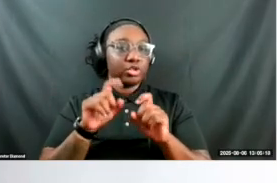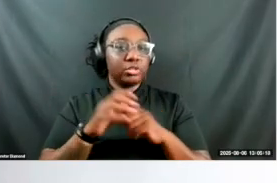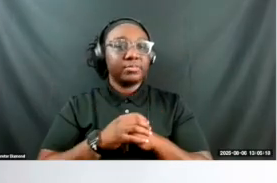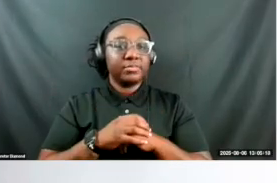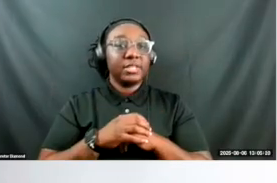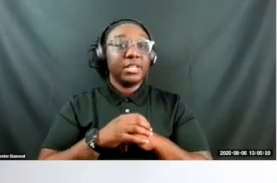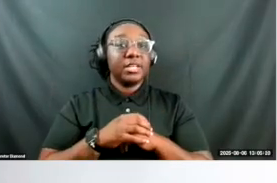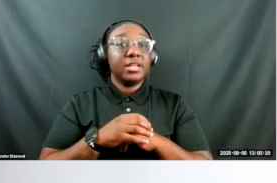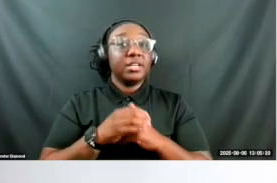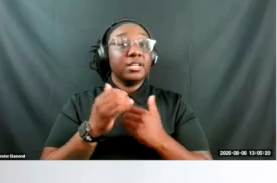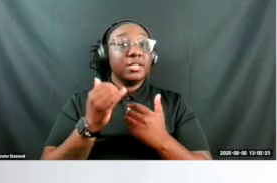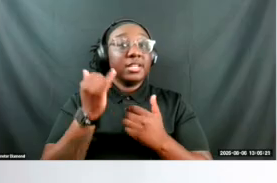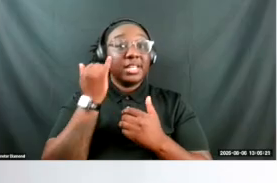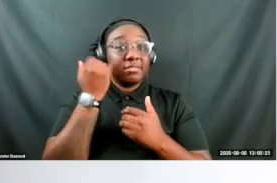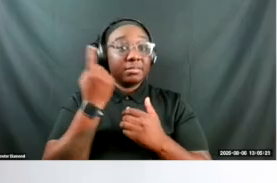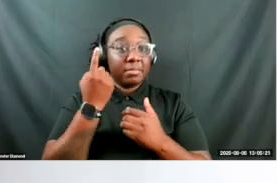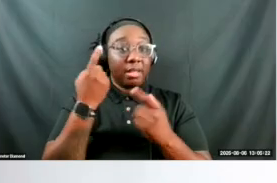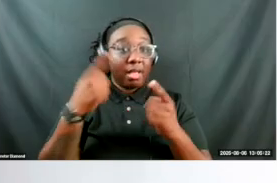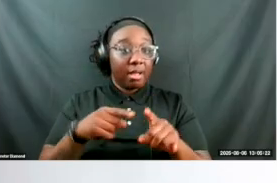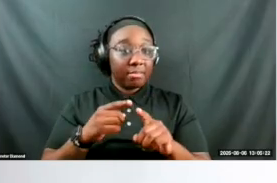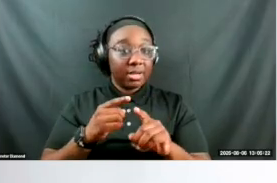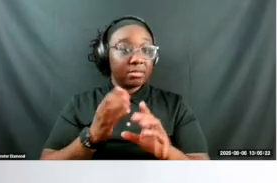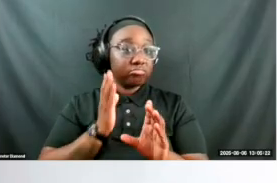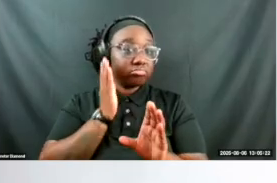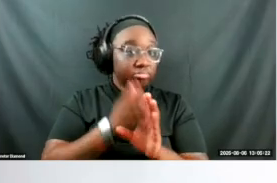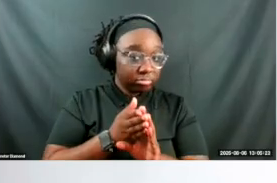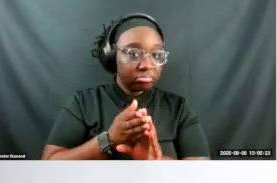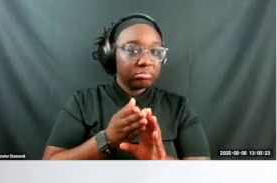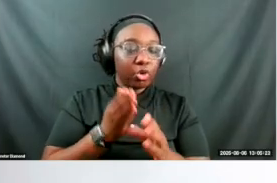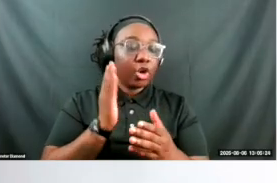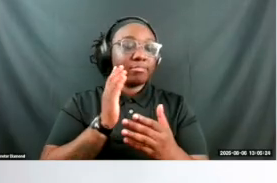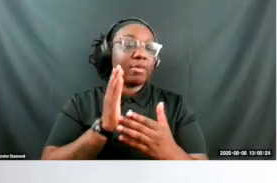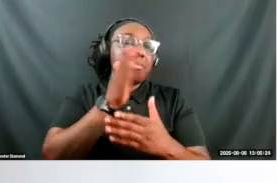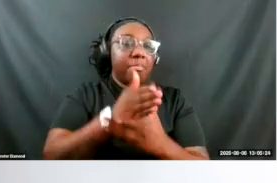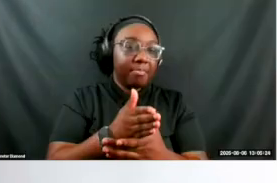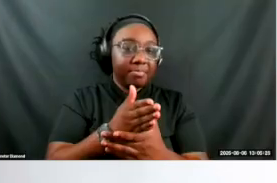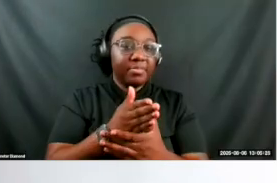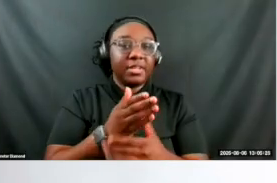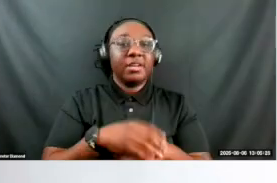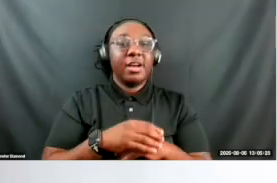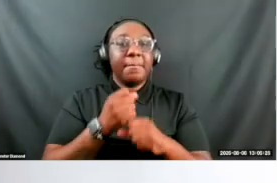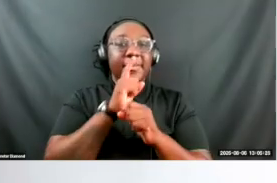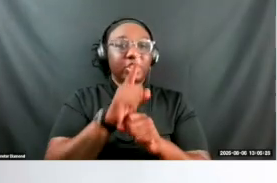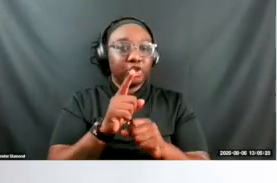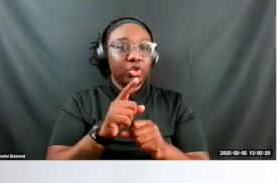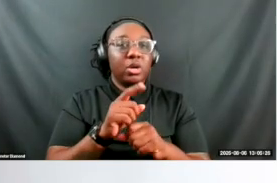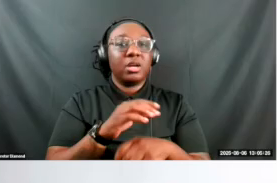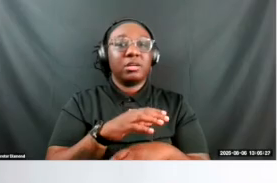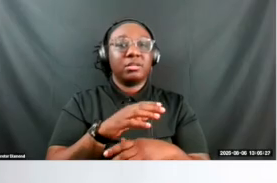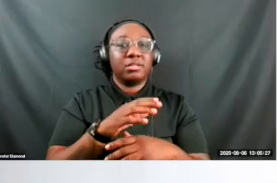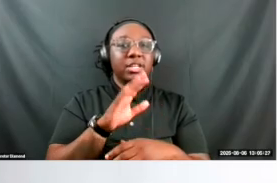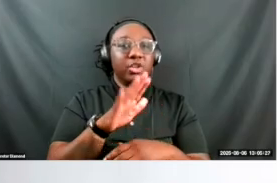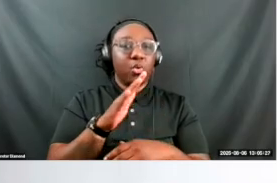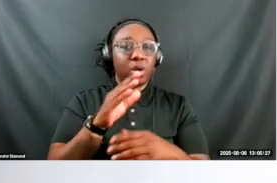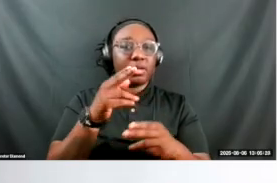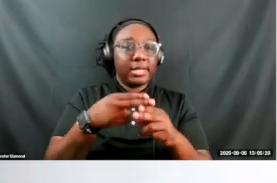might need to reschedule the meeting. Please ensure your name is visible on Zoom or adjust your phone number to the last 4 digits if you're calling in.